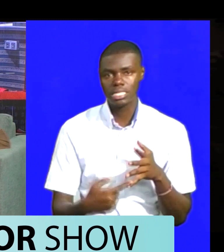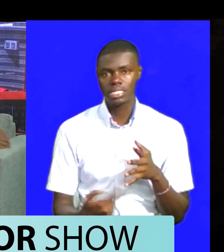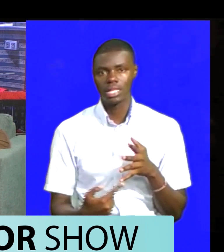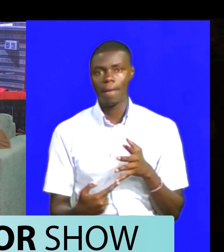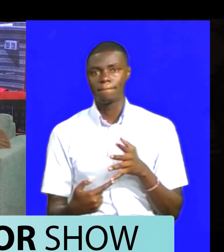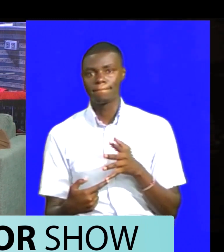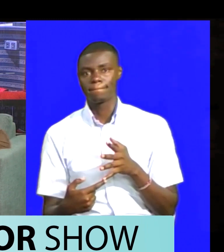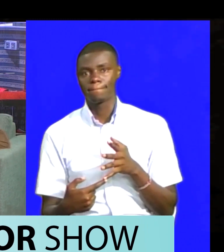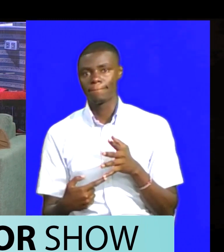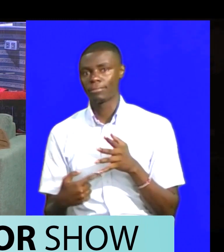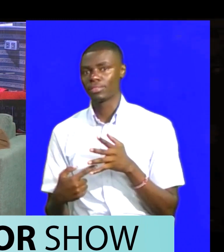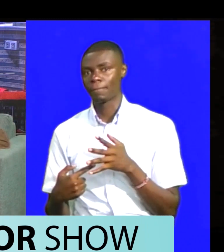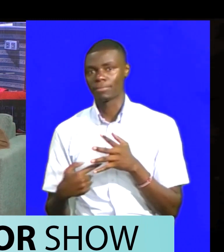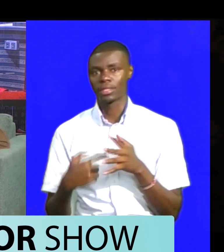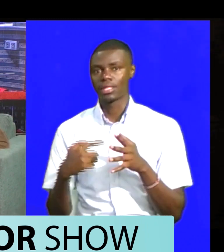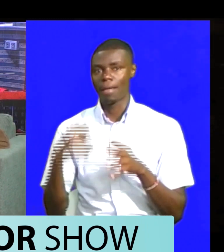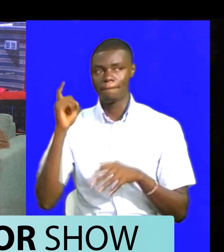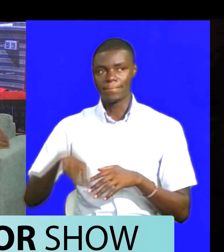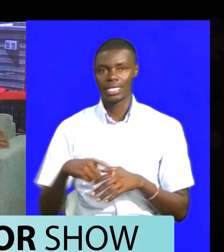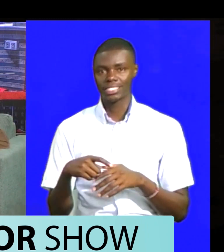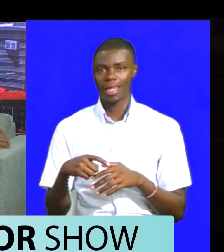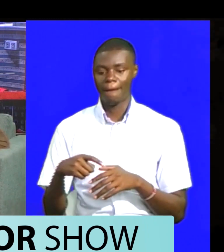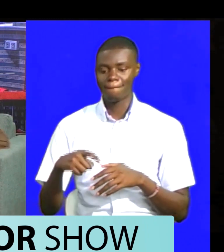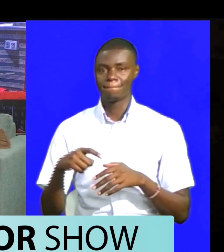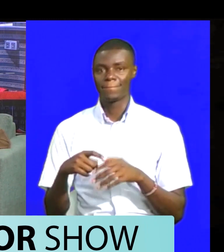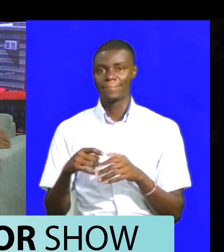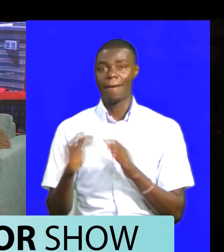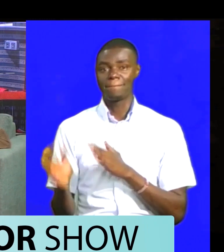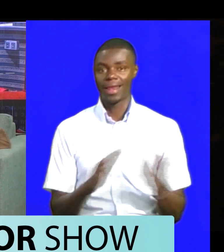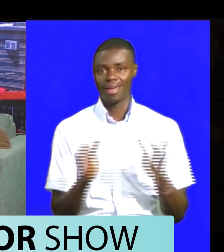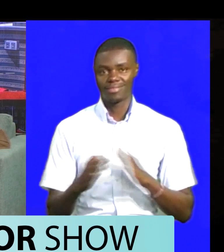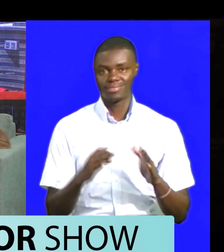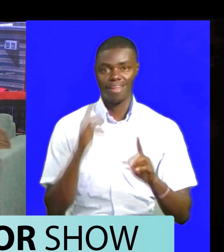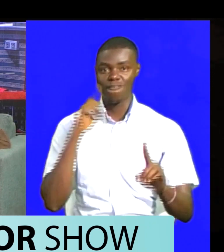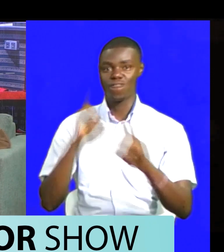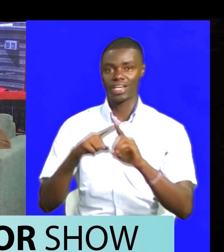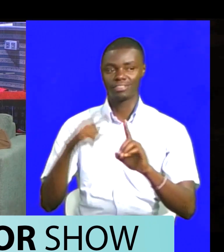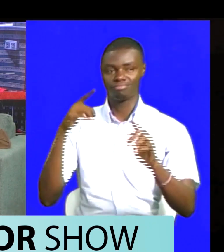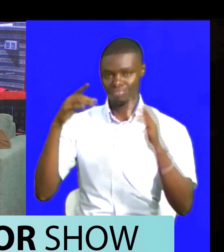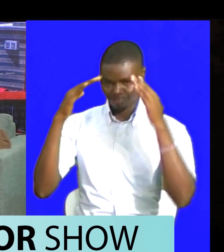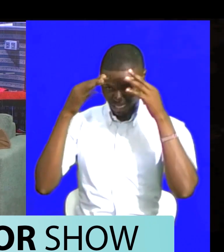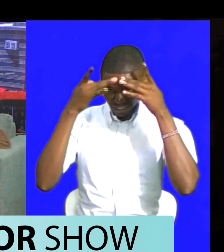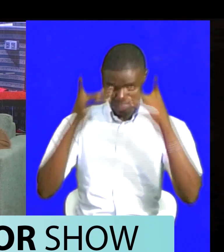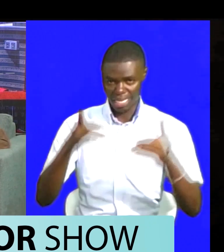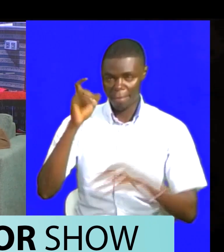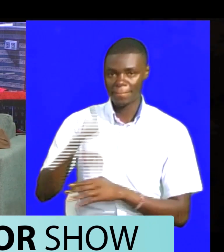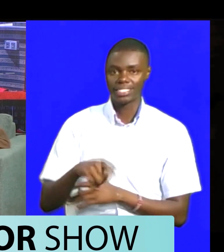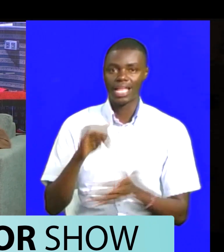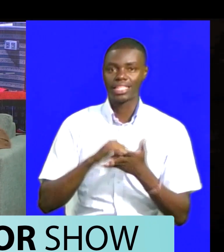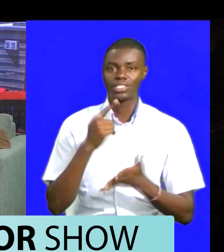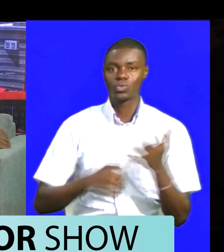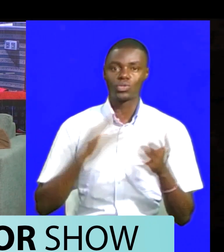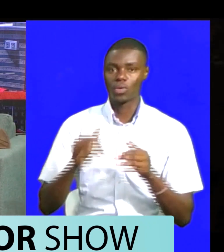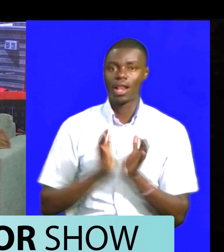know what it takes, you have to plan, you have to focus, you have to be determined. That is what will keep you going, that is what